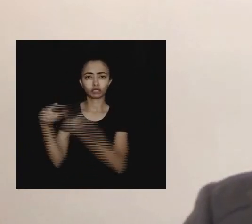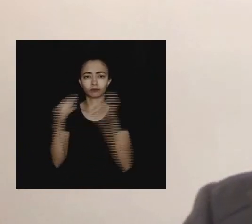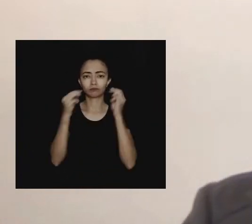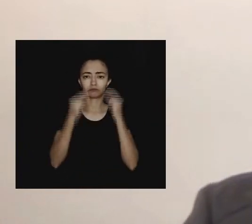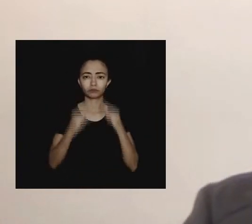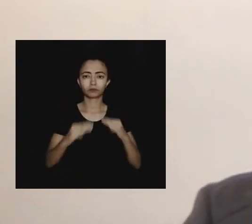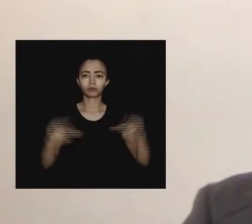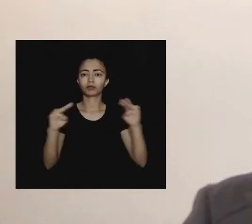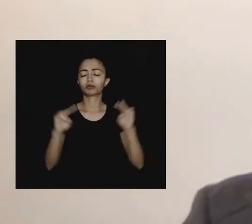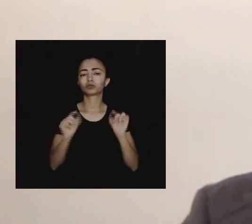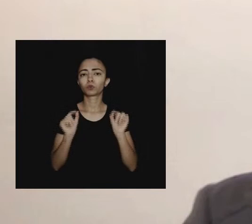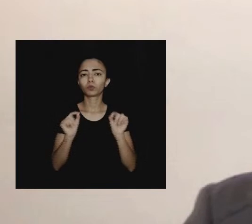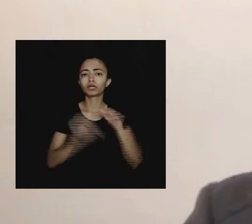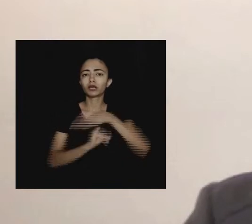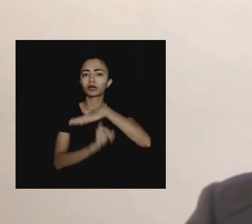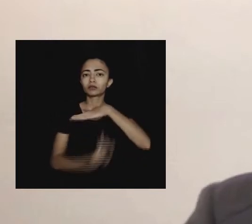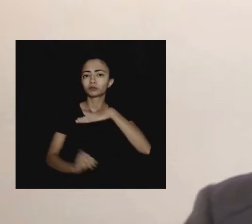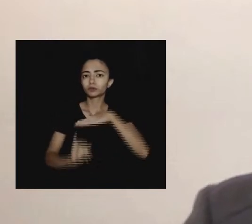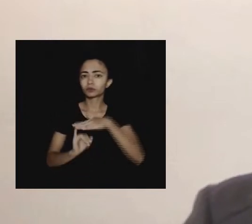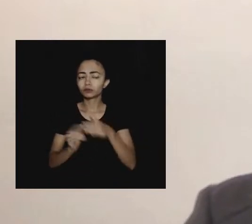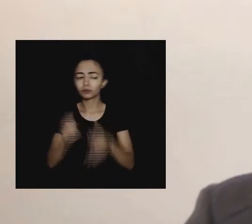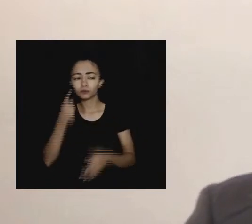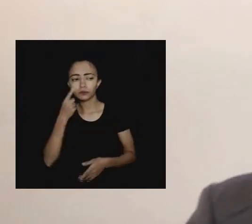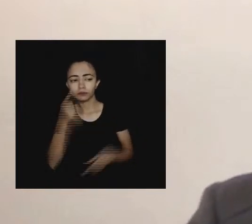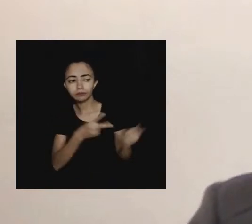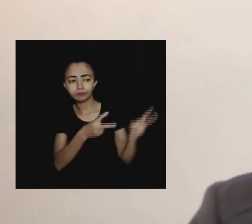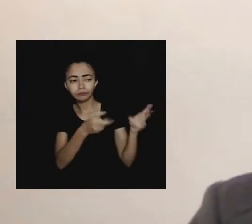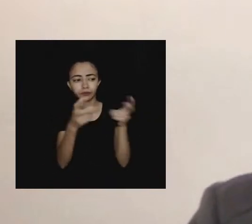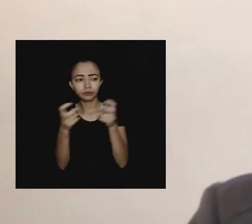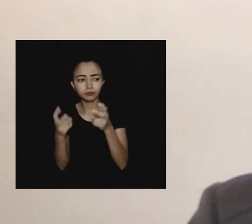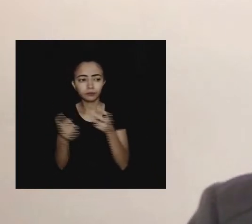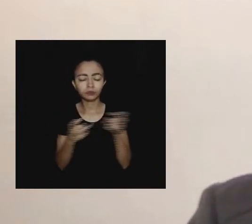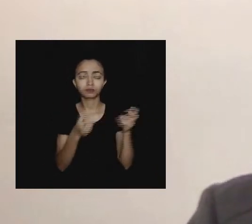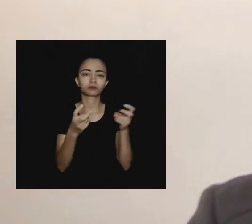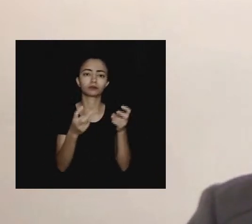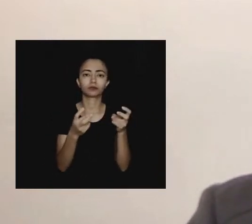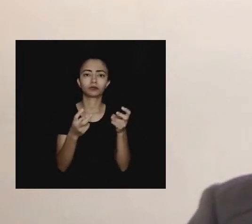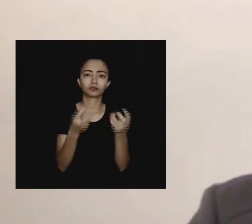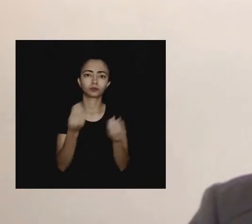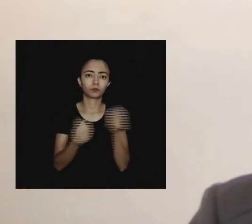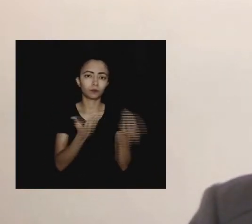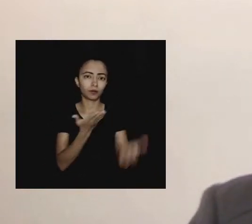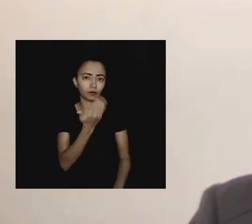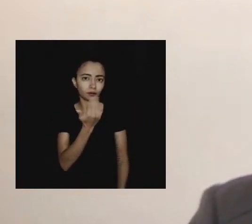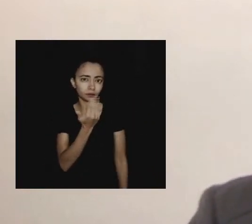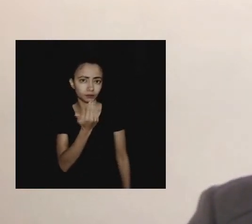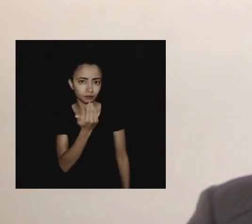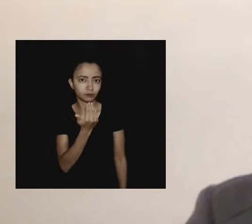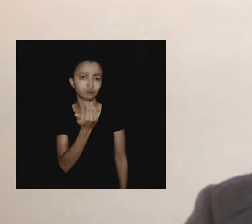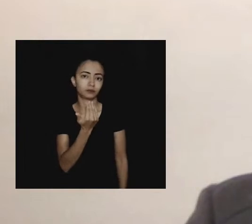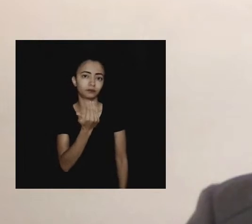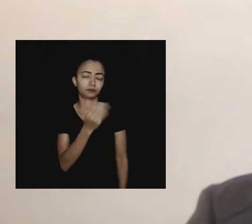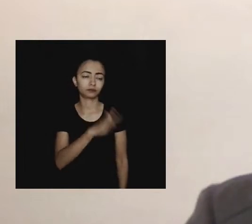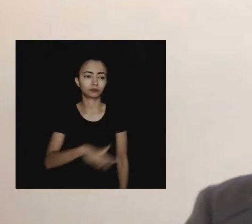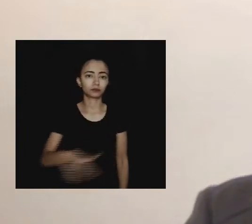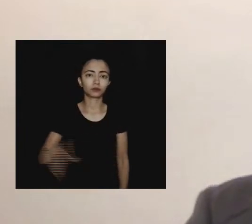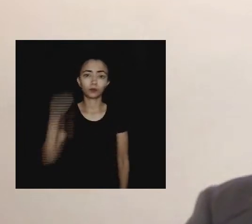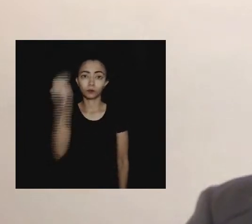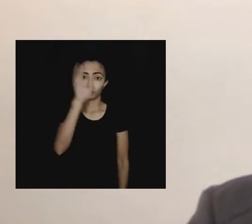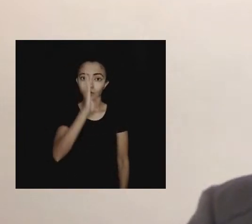formulas, what have you been identified in the annual reports that you've been